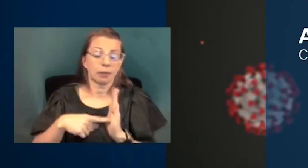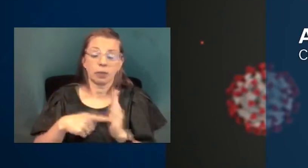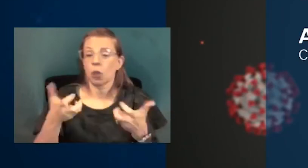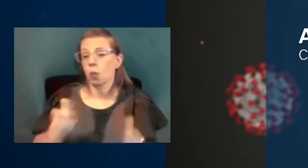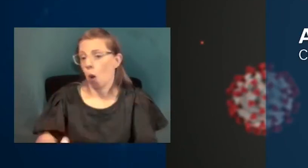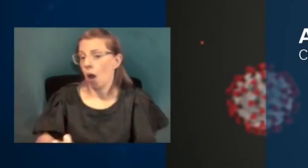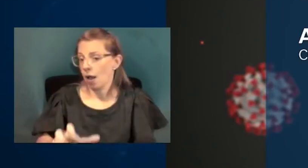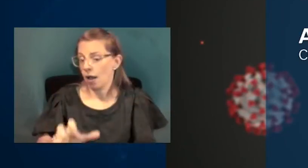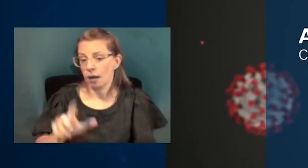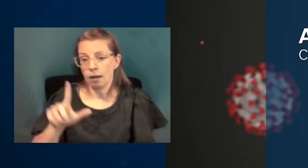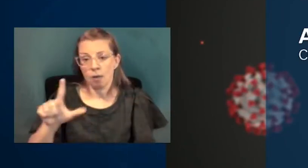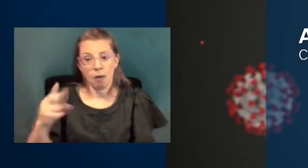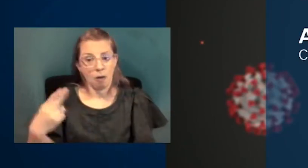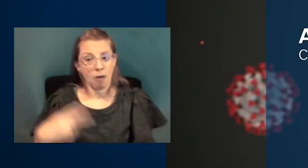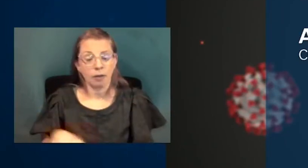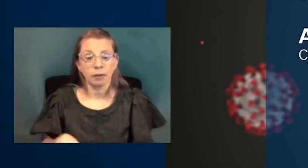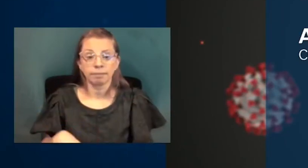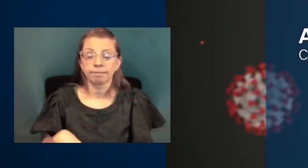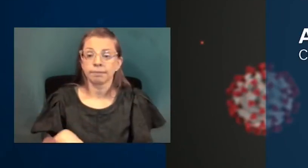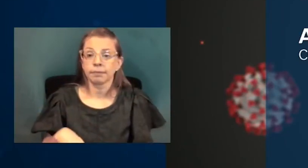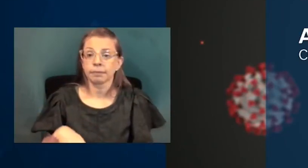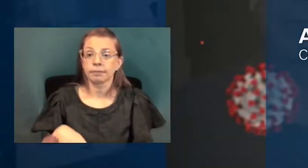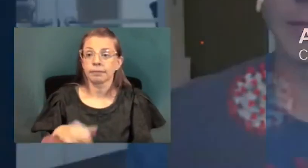stay safe. Final thoughts from you today.